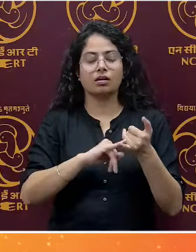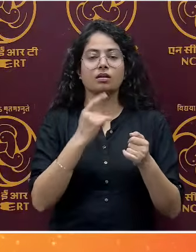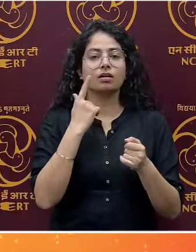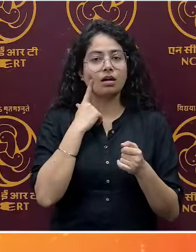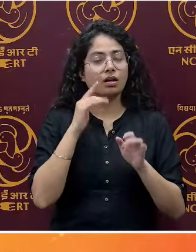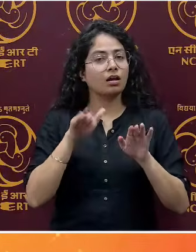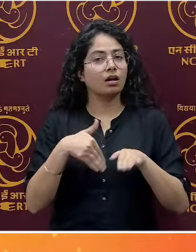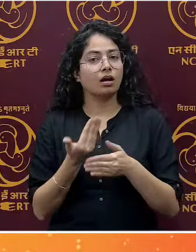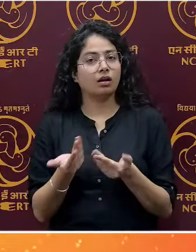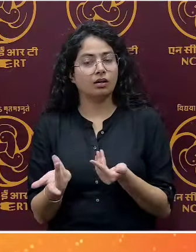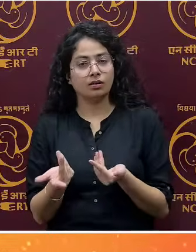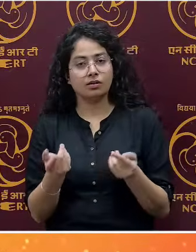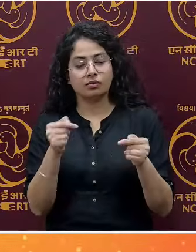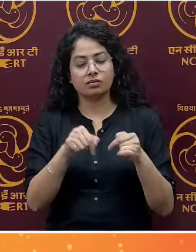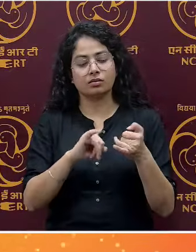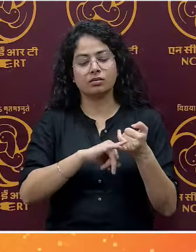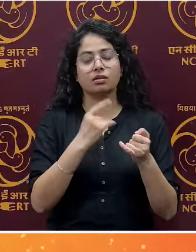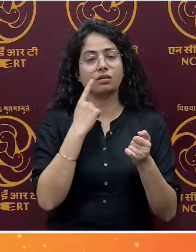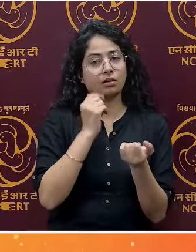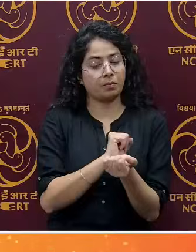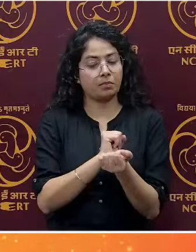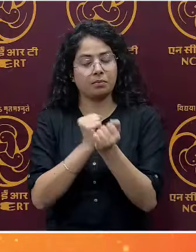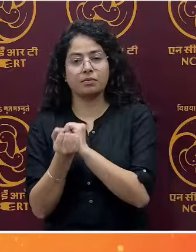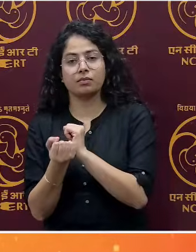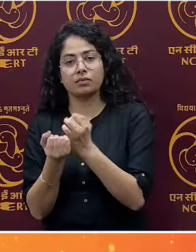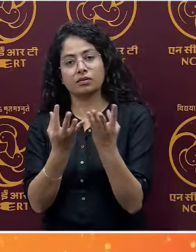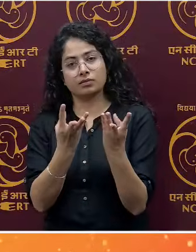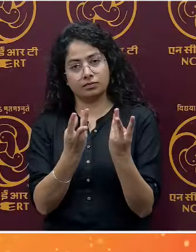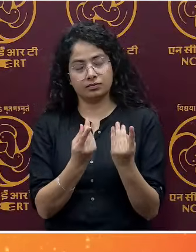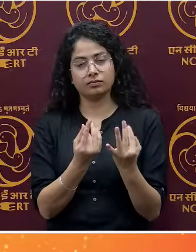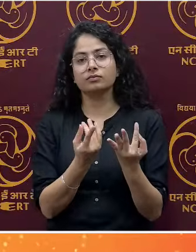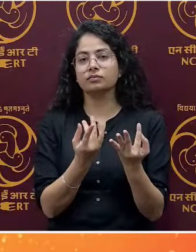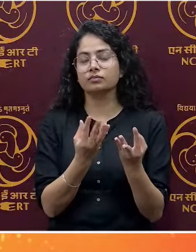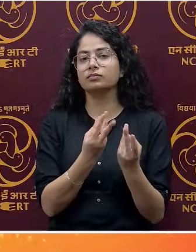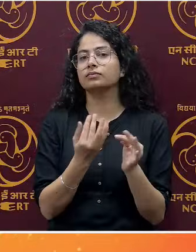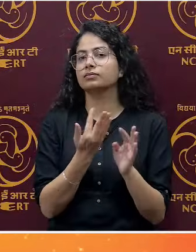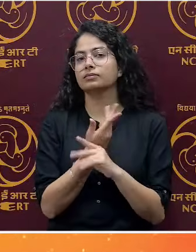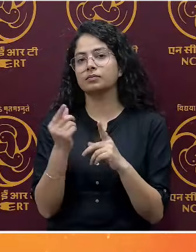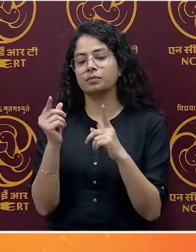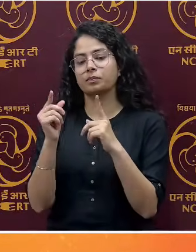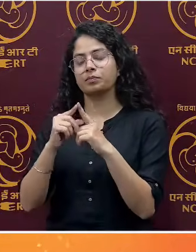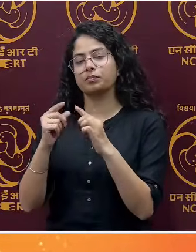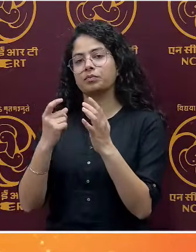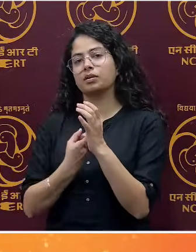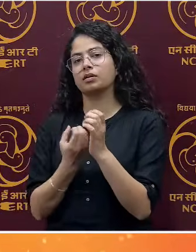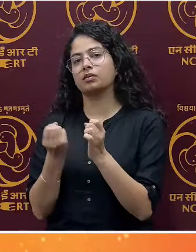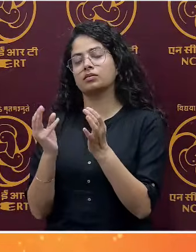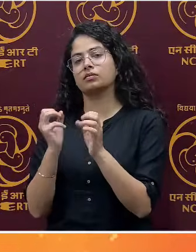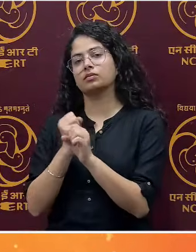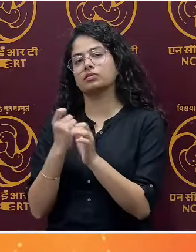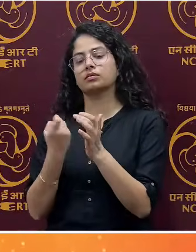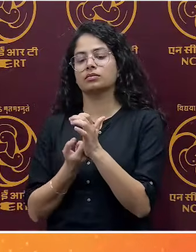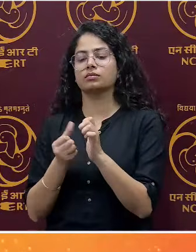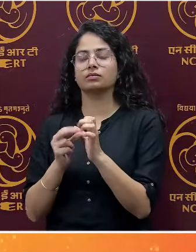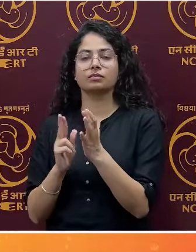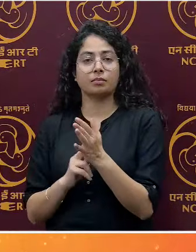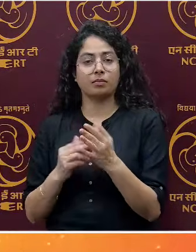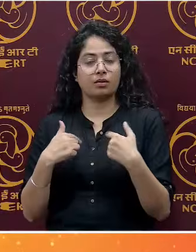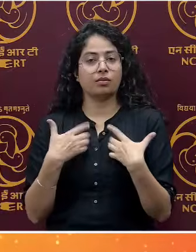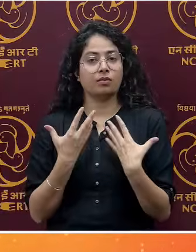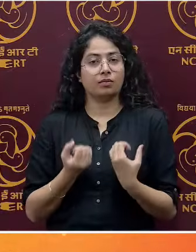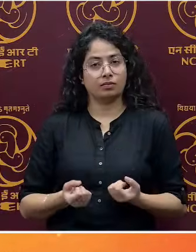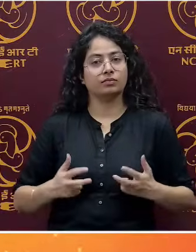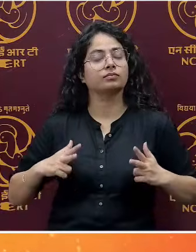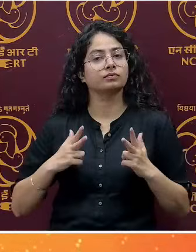and how we can convert this mathematical idea into a program. So I would like to tell the